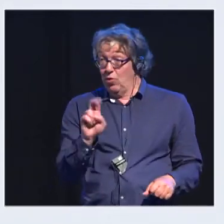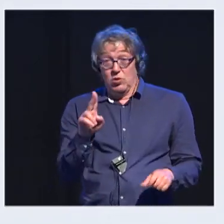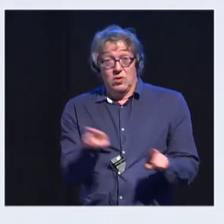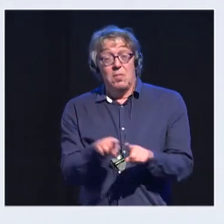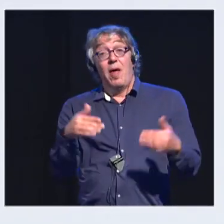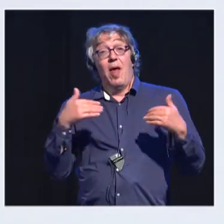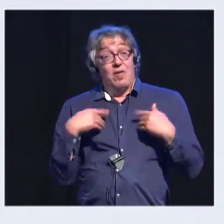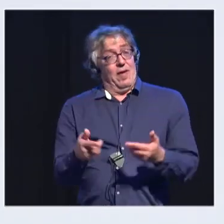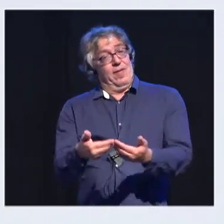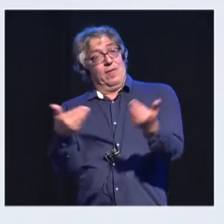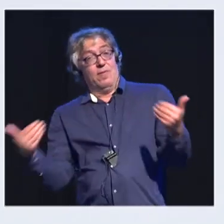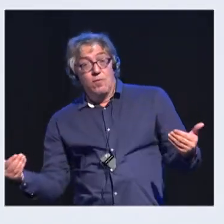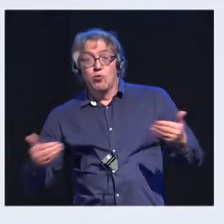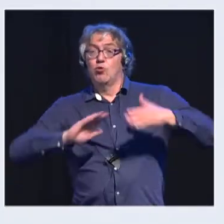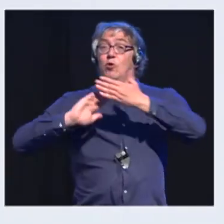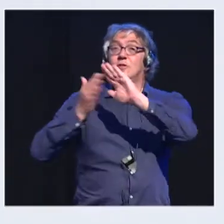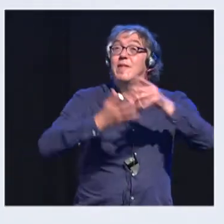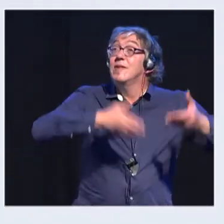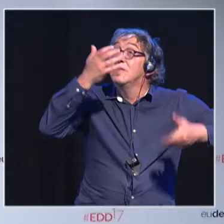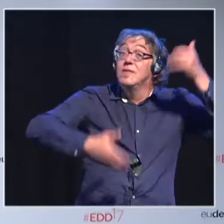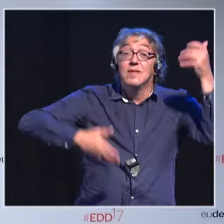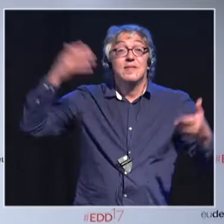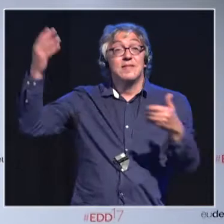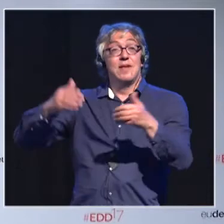urban areas and then rural areas.